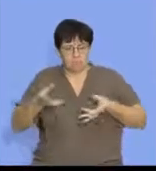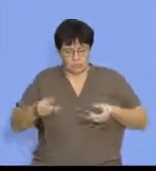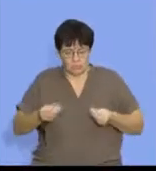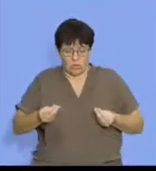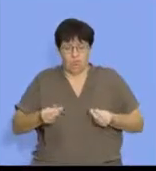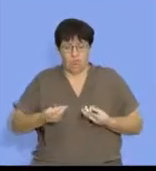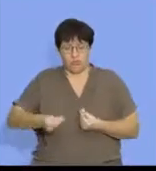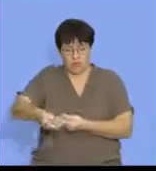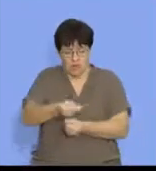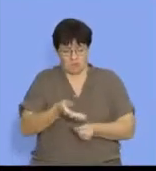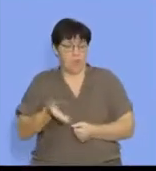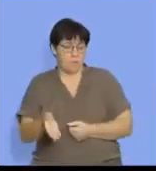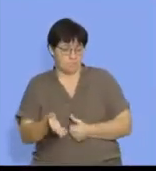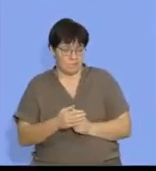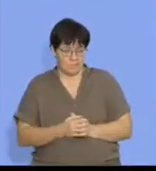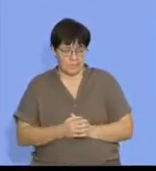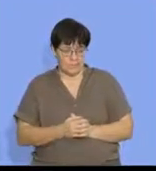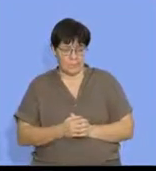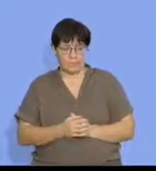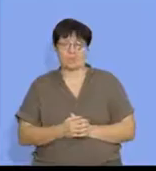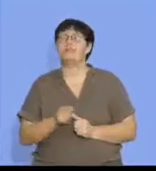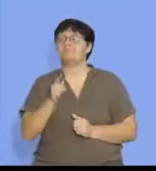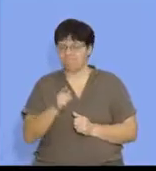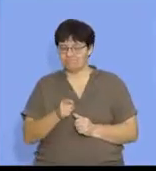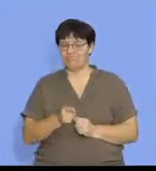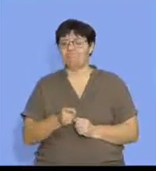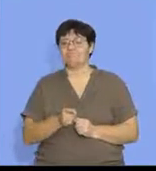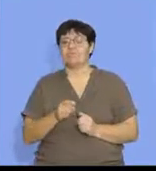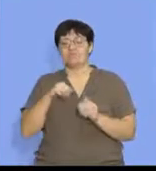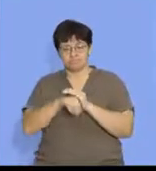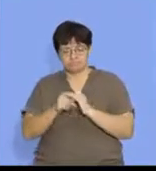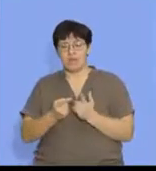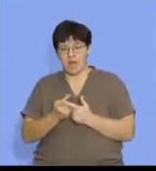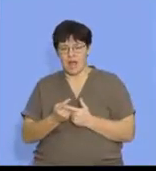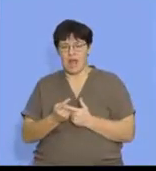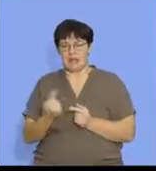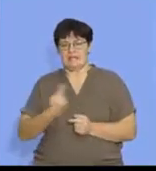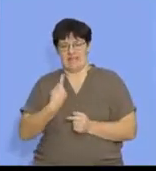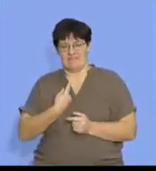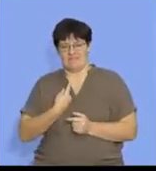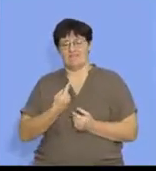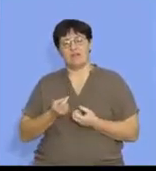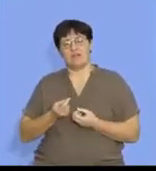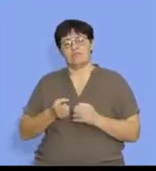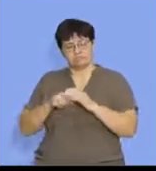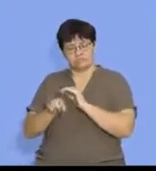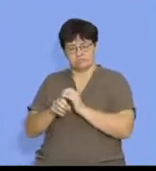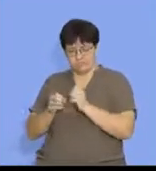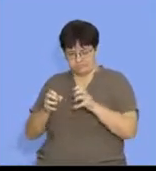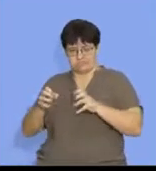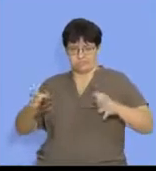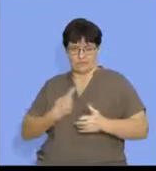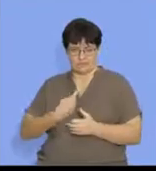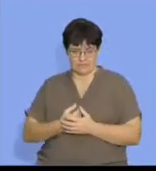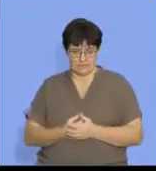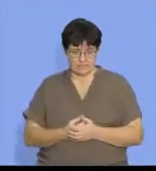soil. And here, again, they also reproduce asexually. So that is the characteristics that they all had.